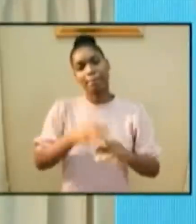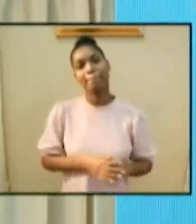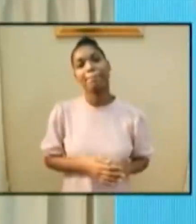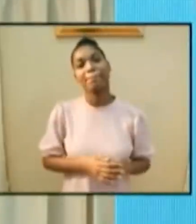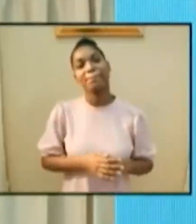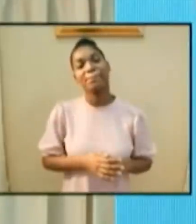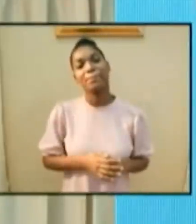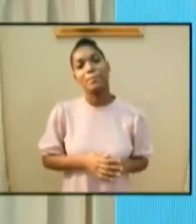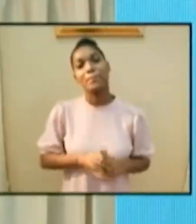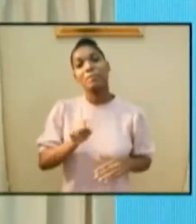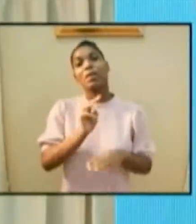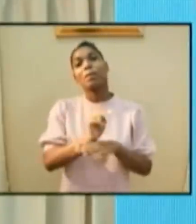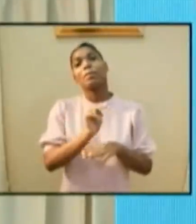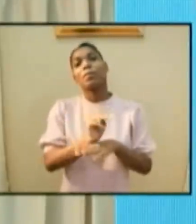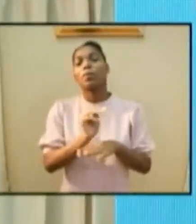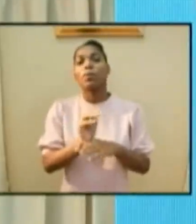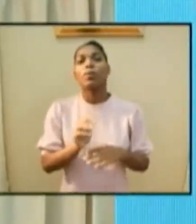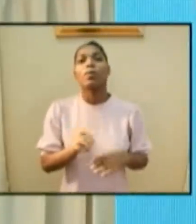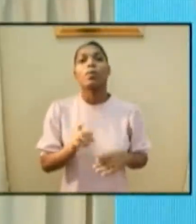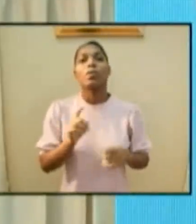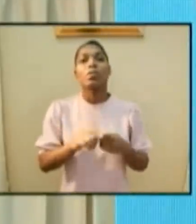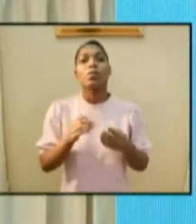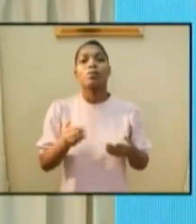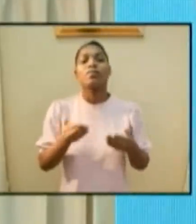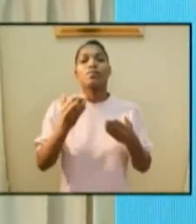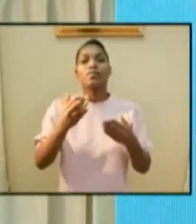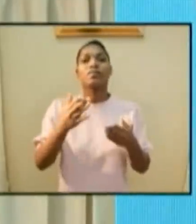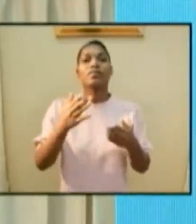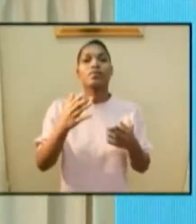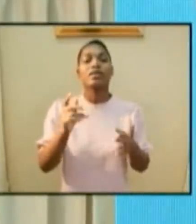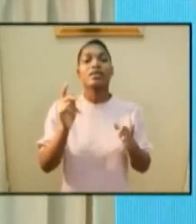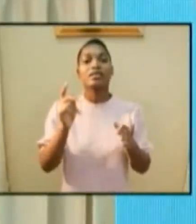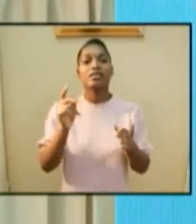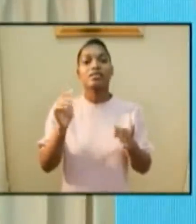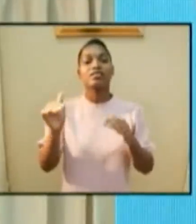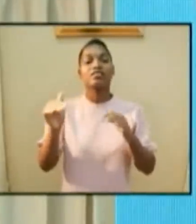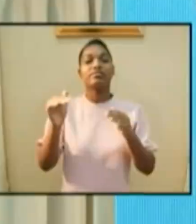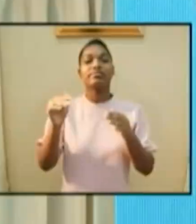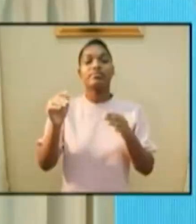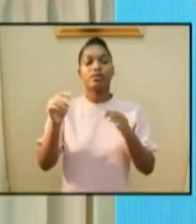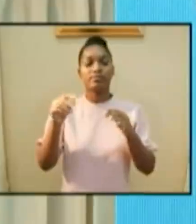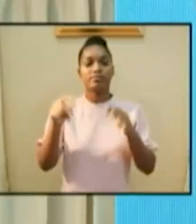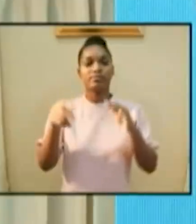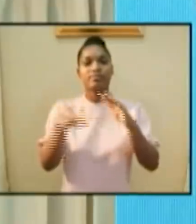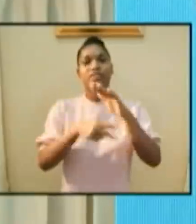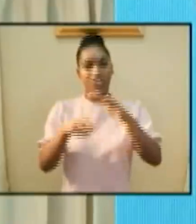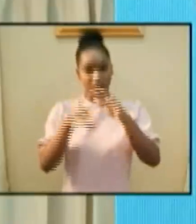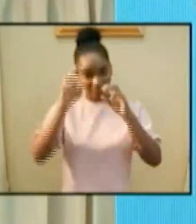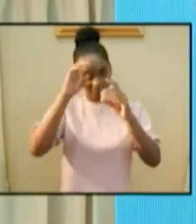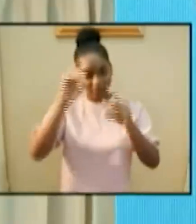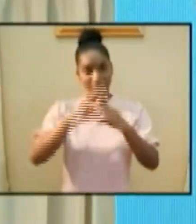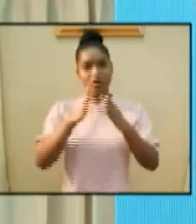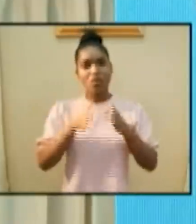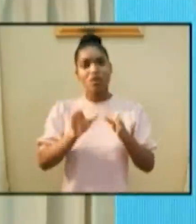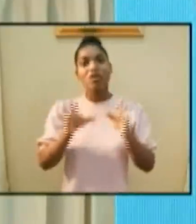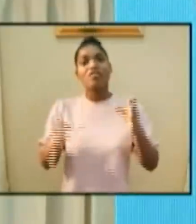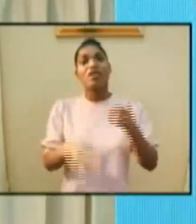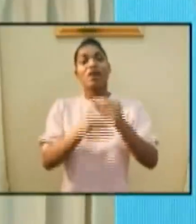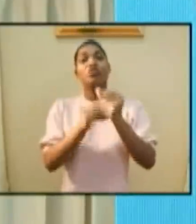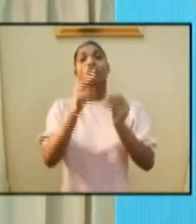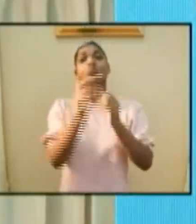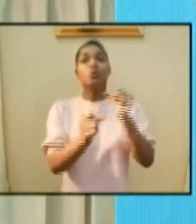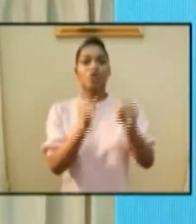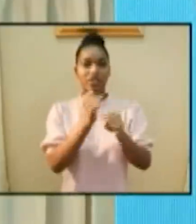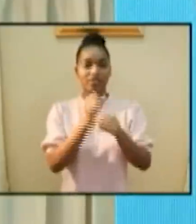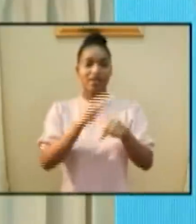and Information's proposal to streamline secondary education and training by way of an additional 2 years